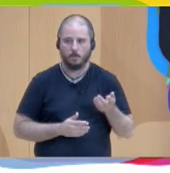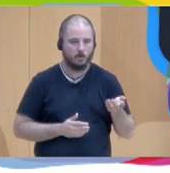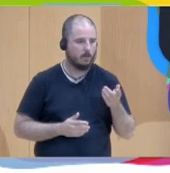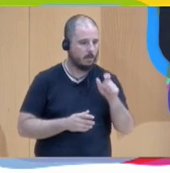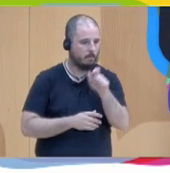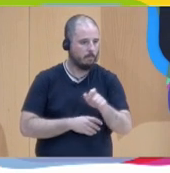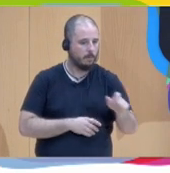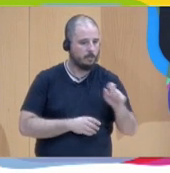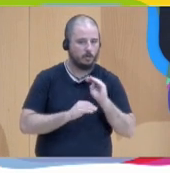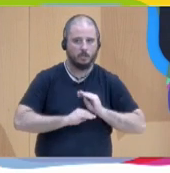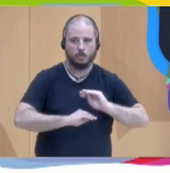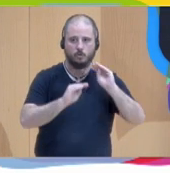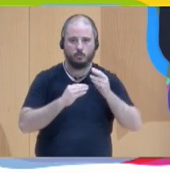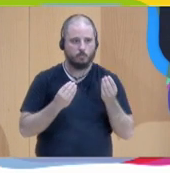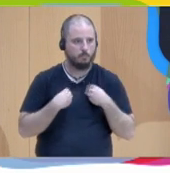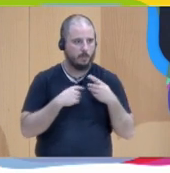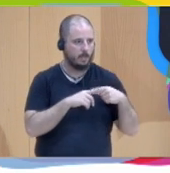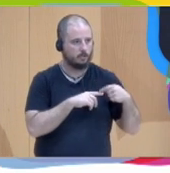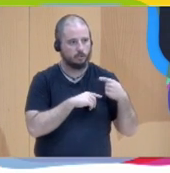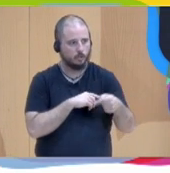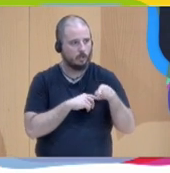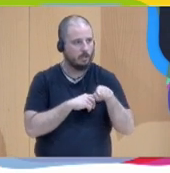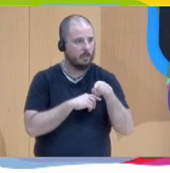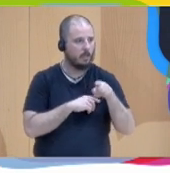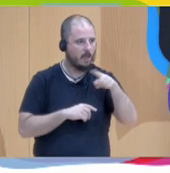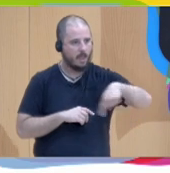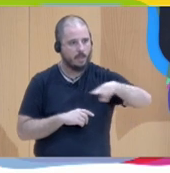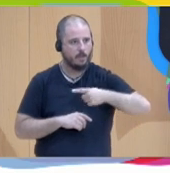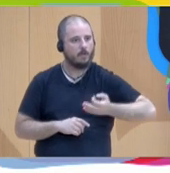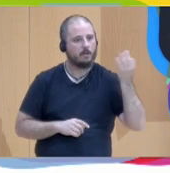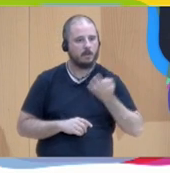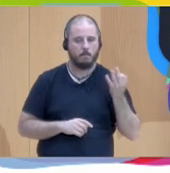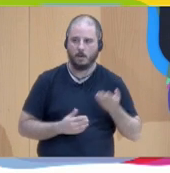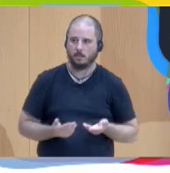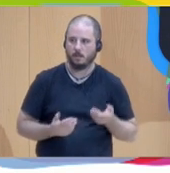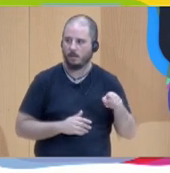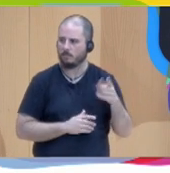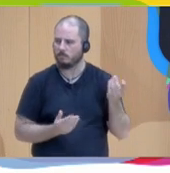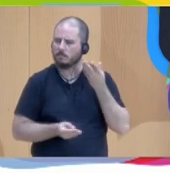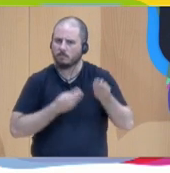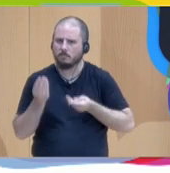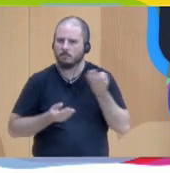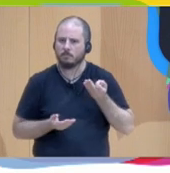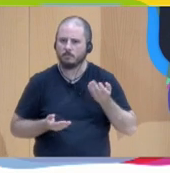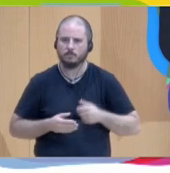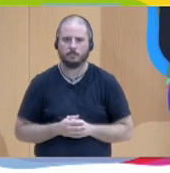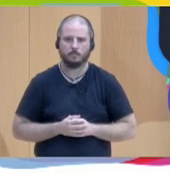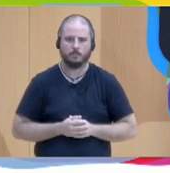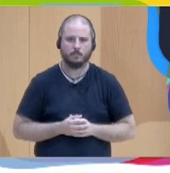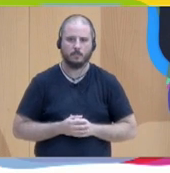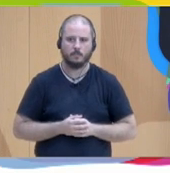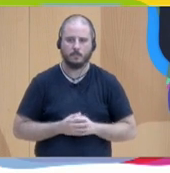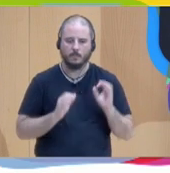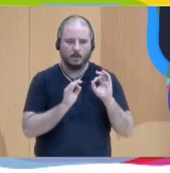what we can do with those stories and the resources that they are giving for us. And then the third,